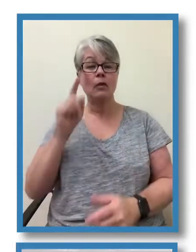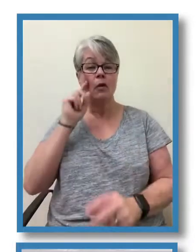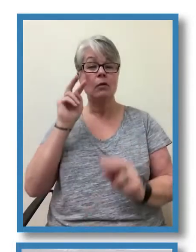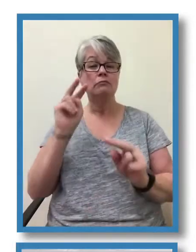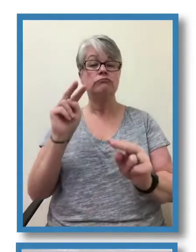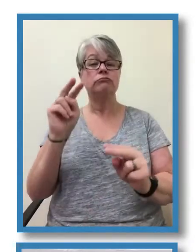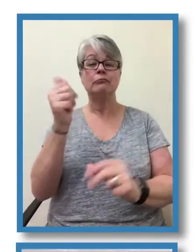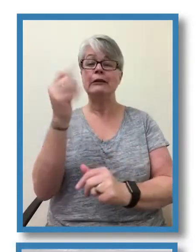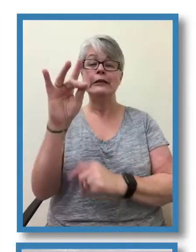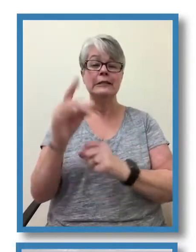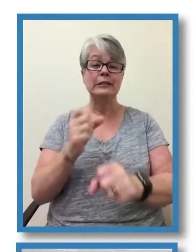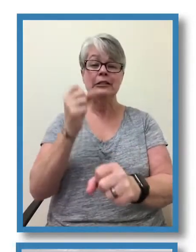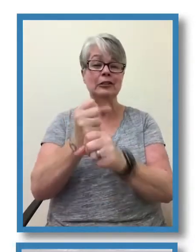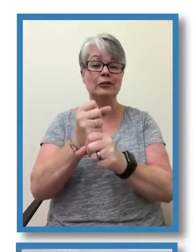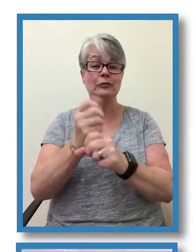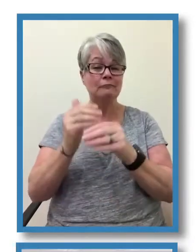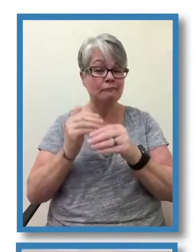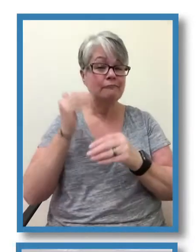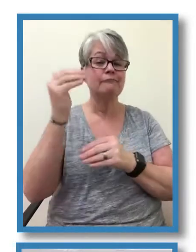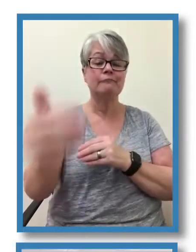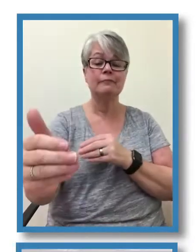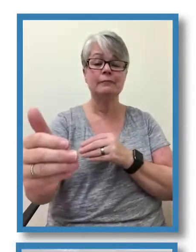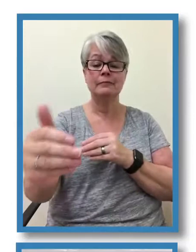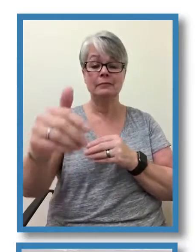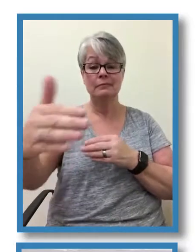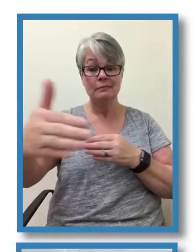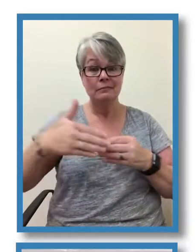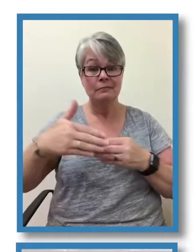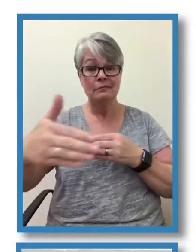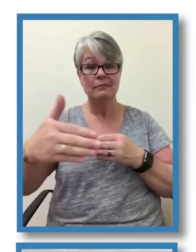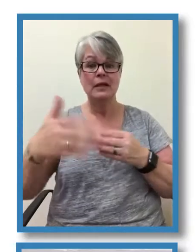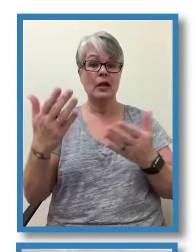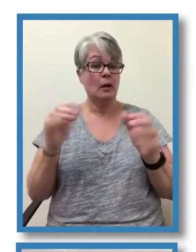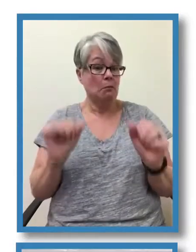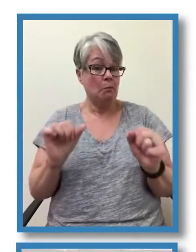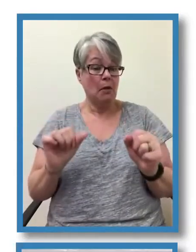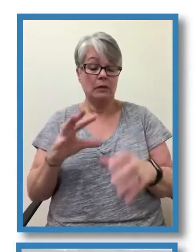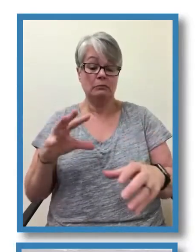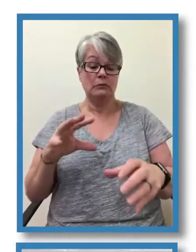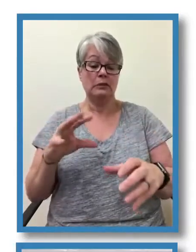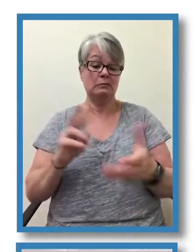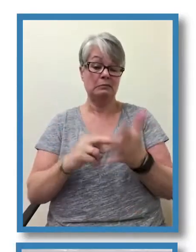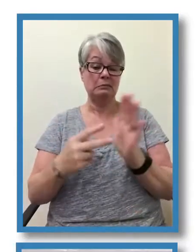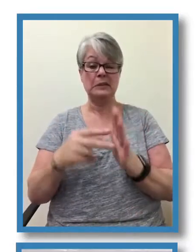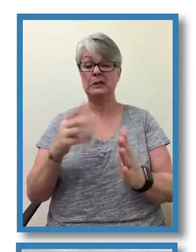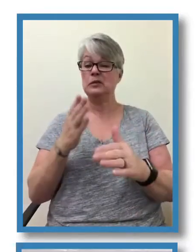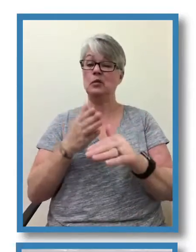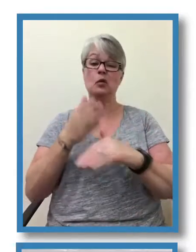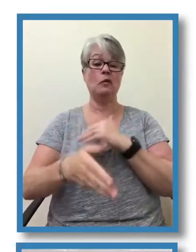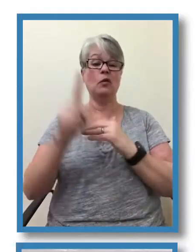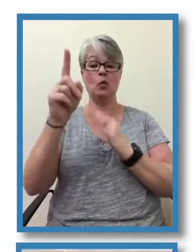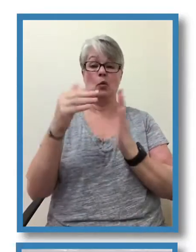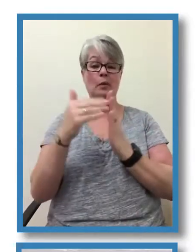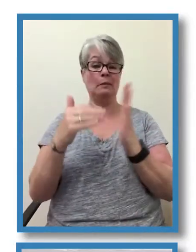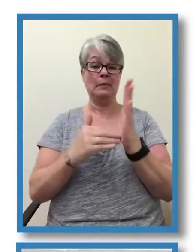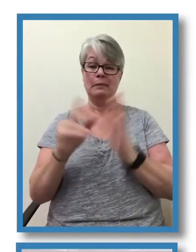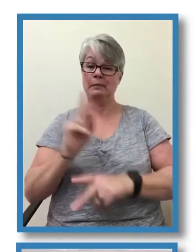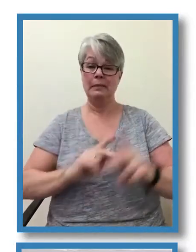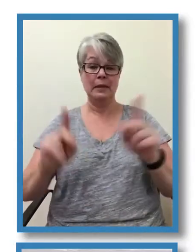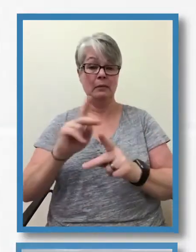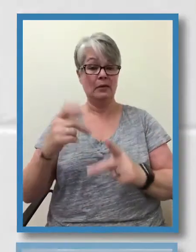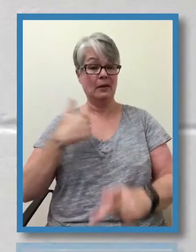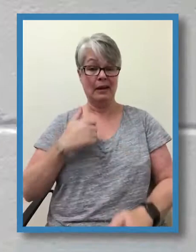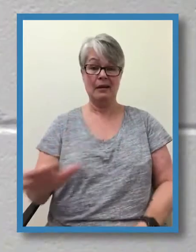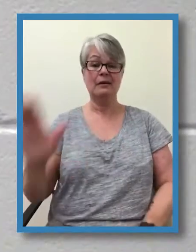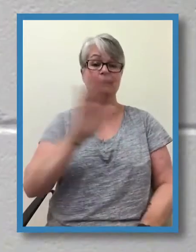huge burden. It's important to recognize that 50% of these people will continue to live in the community and are